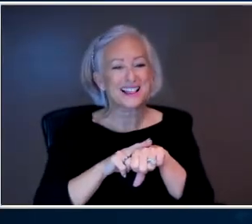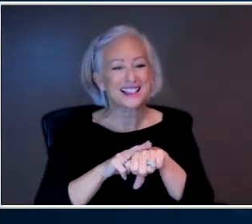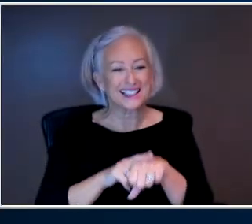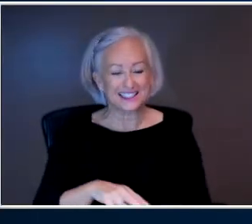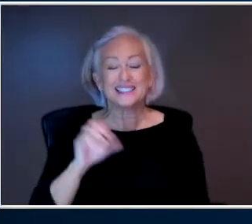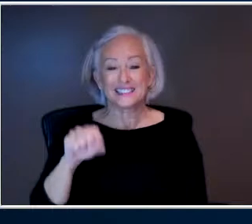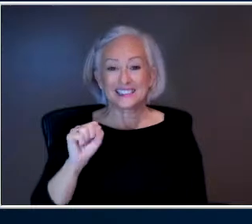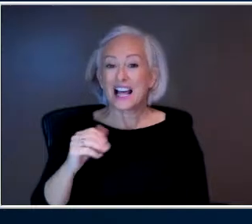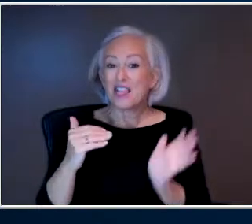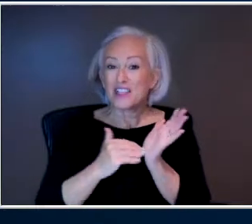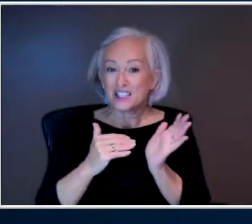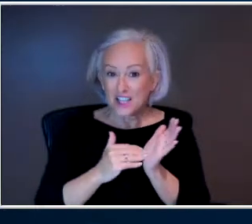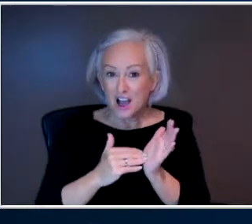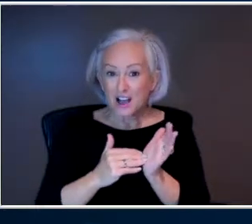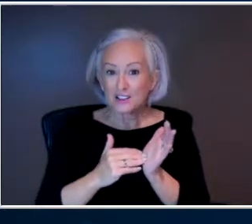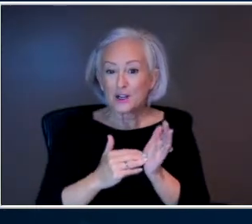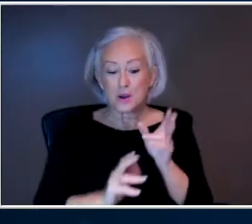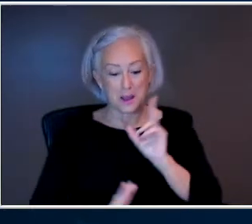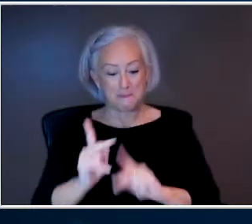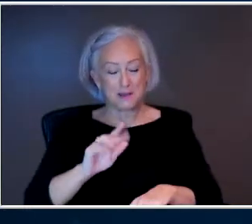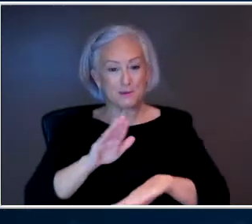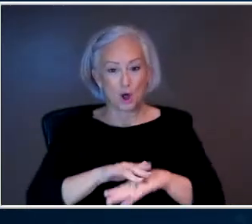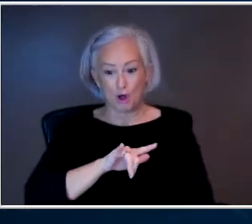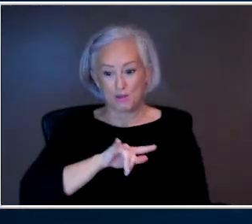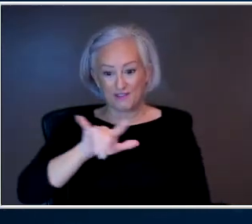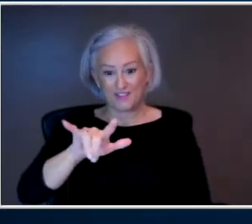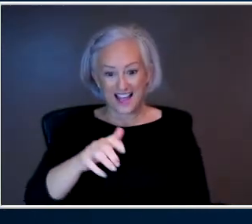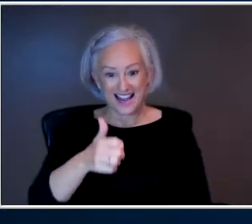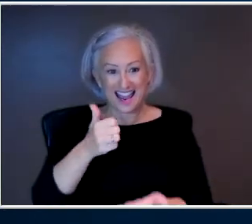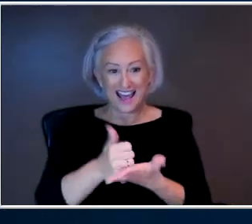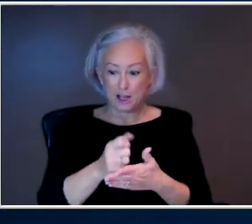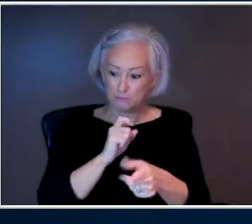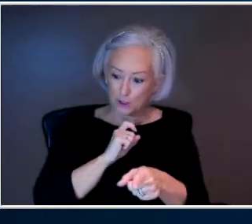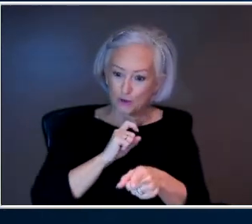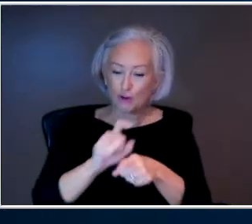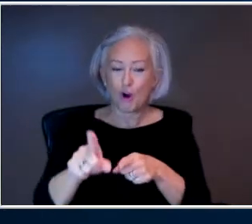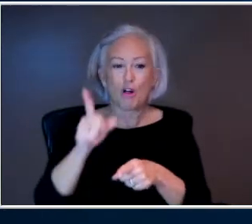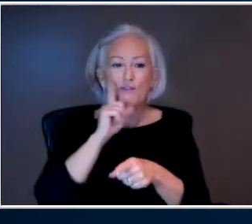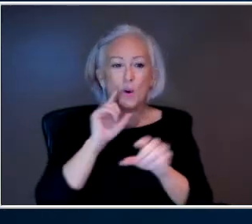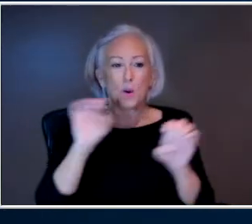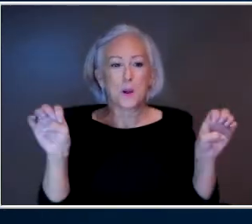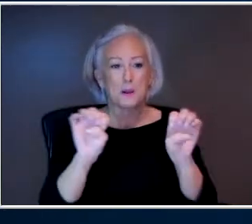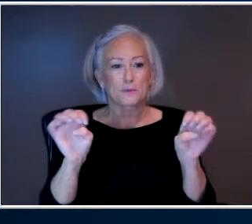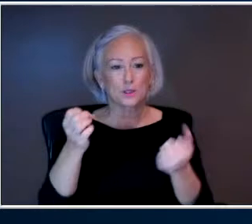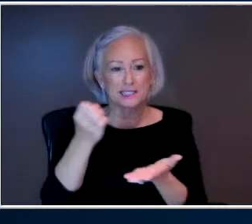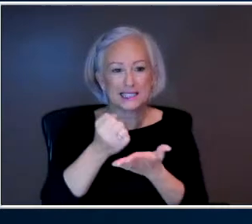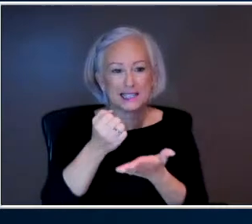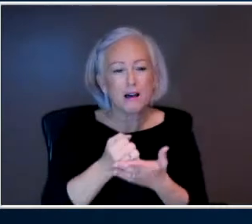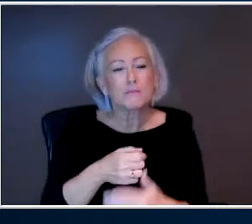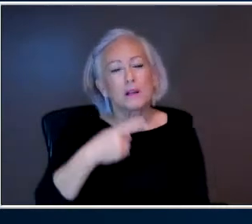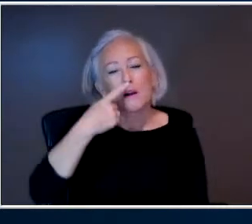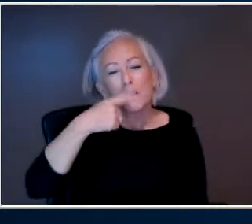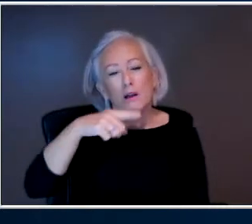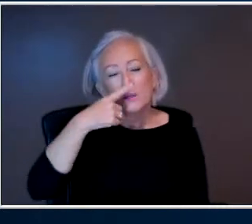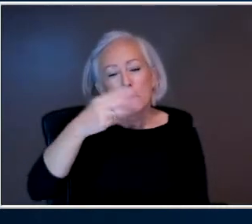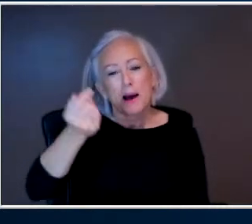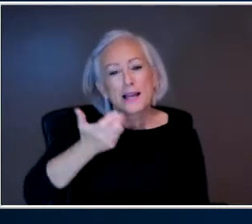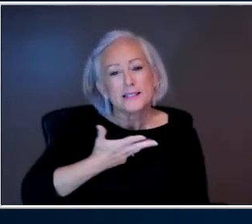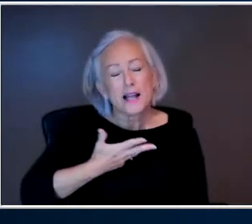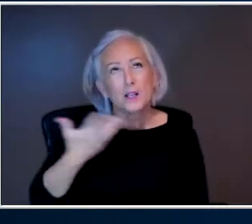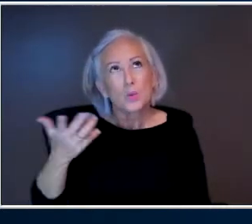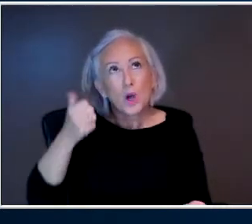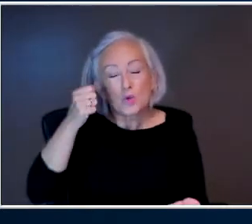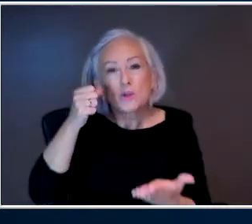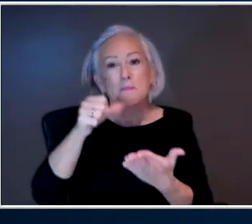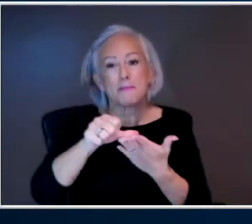they helped make that call to land the plane because you needed emergent help. But tell us a little bit more about what you remember in those